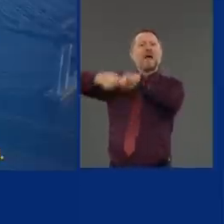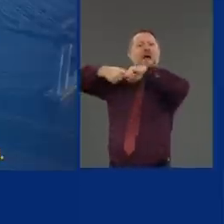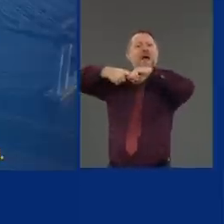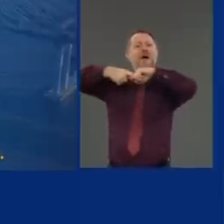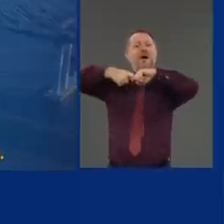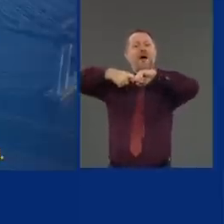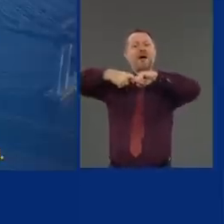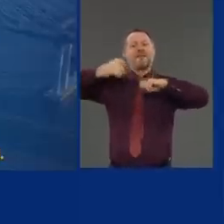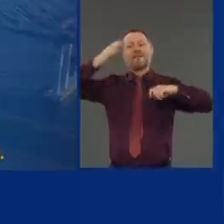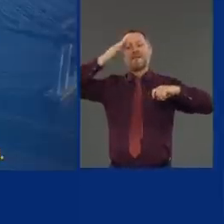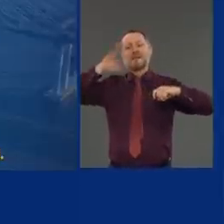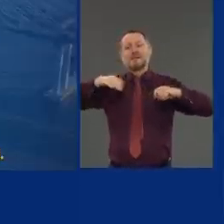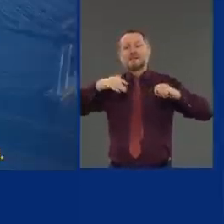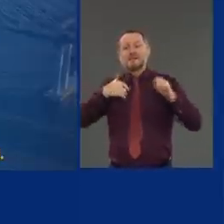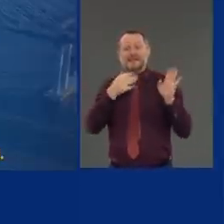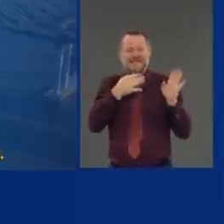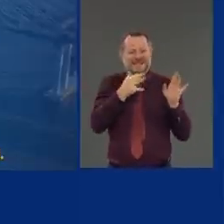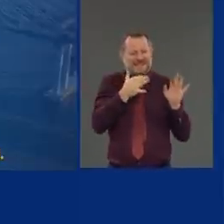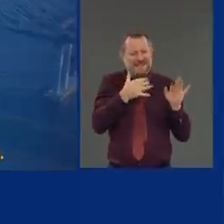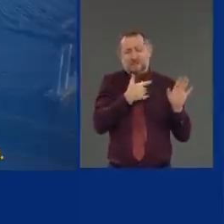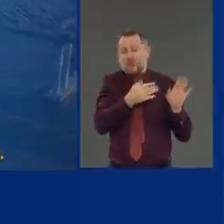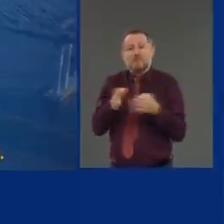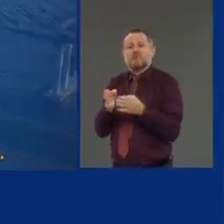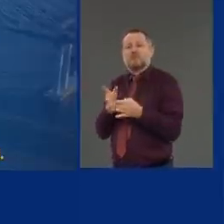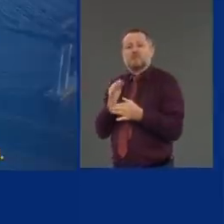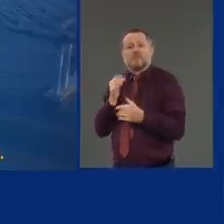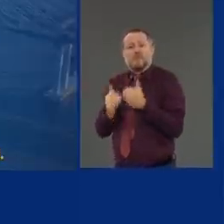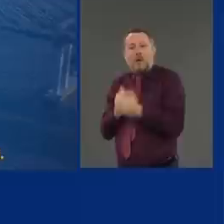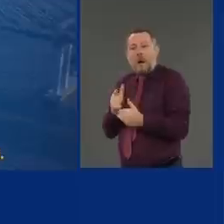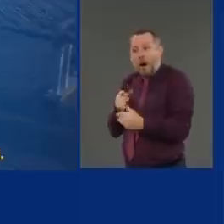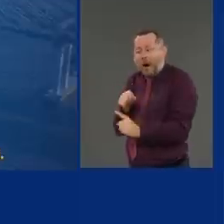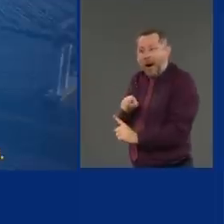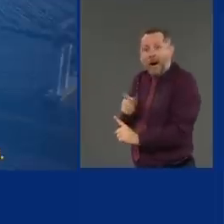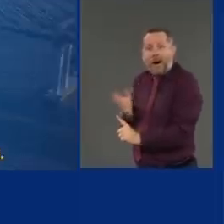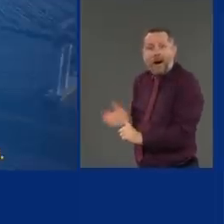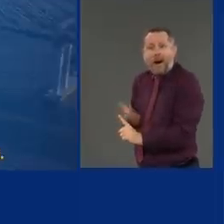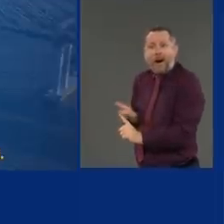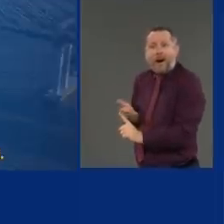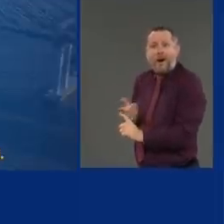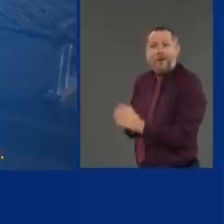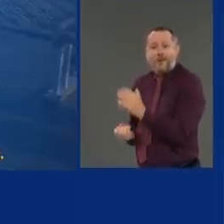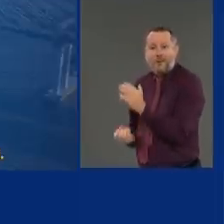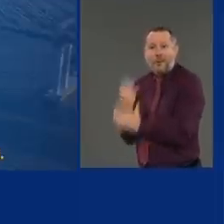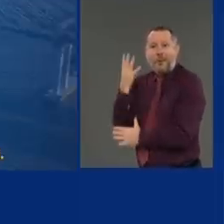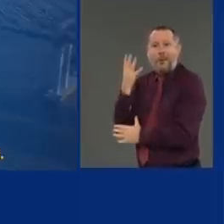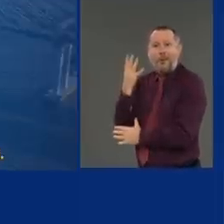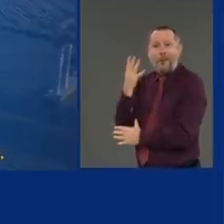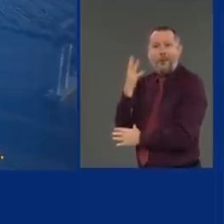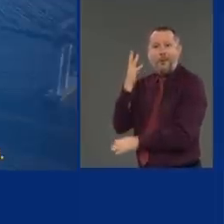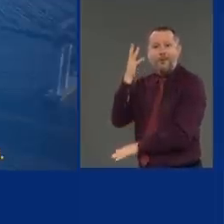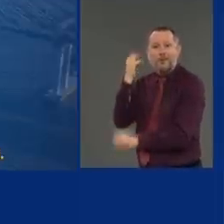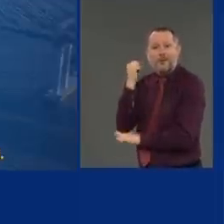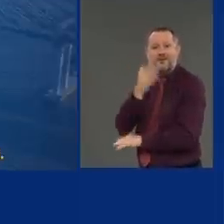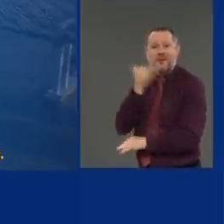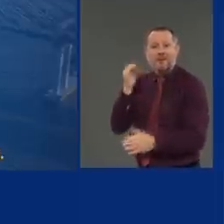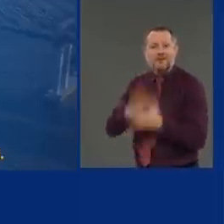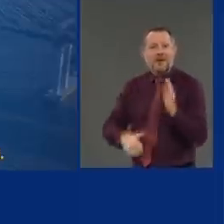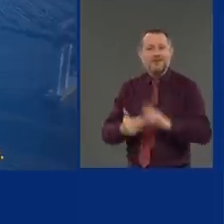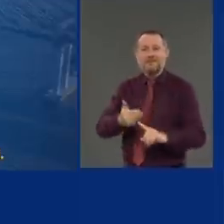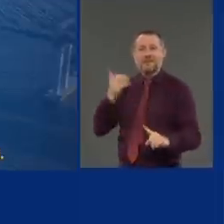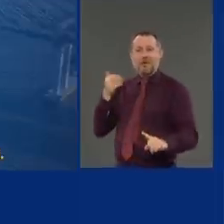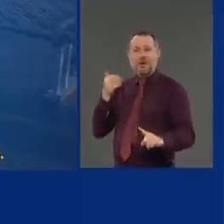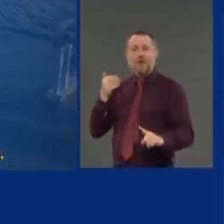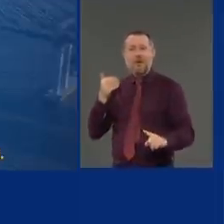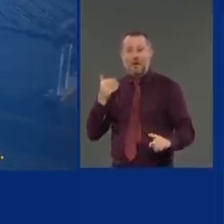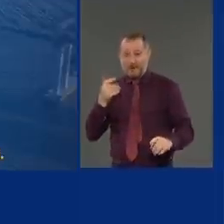stimulate and regrow better than before. After everything we've been through, my goal is not just to reopen. It's